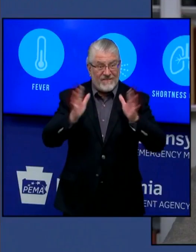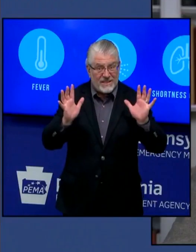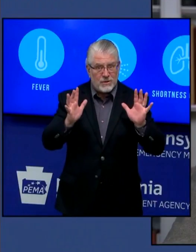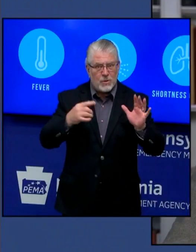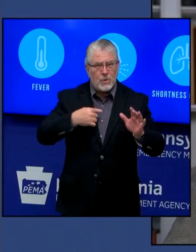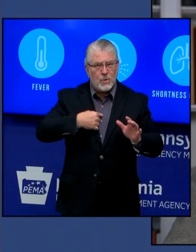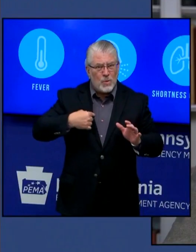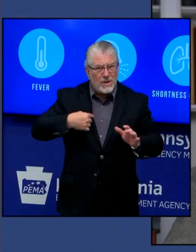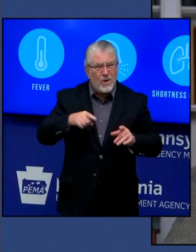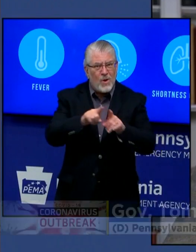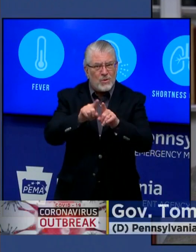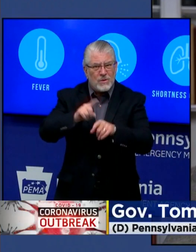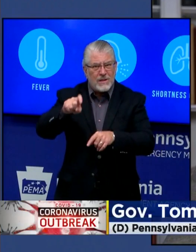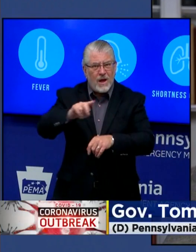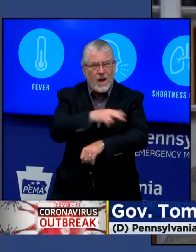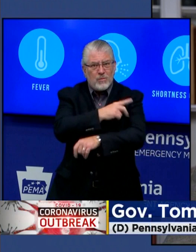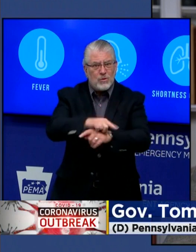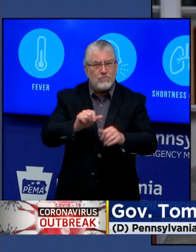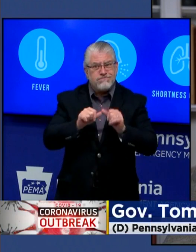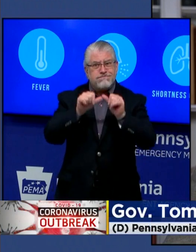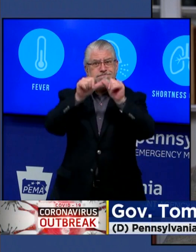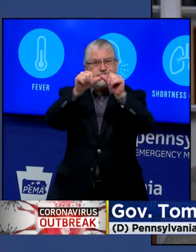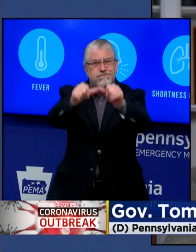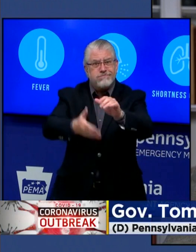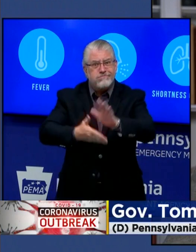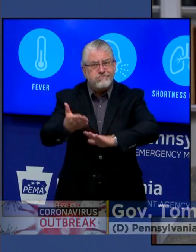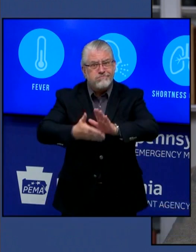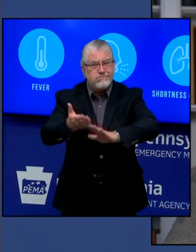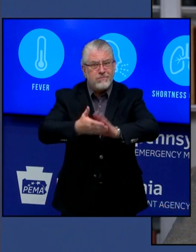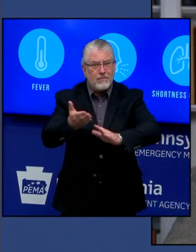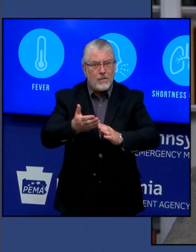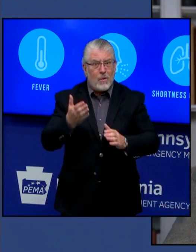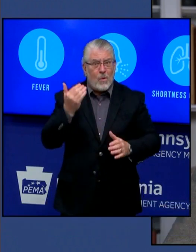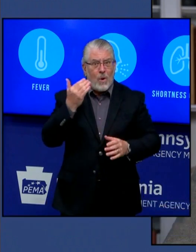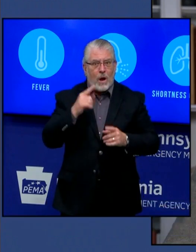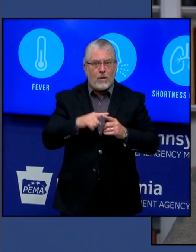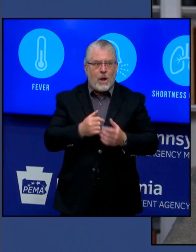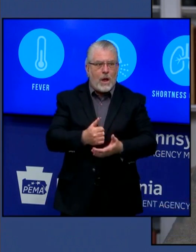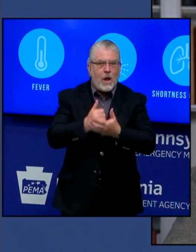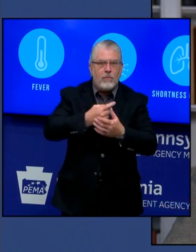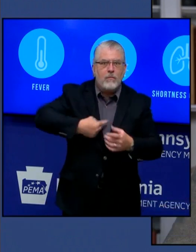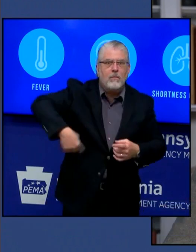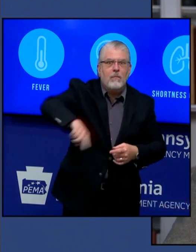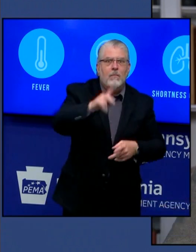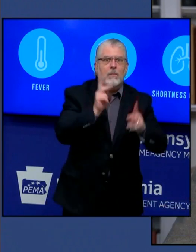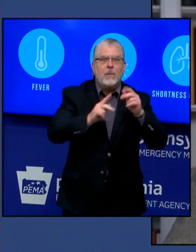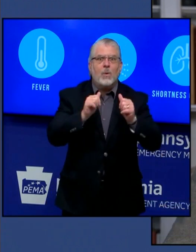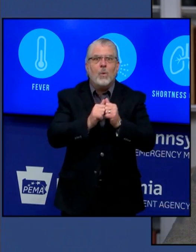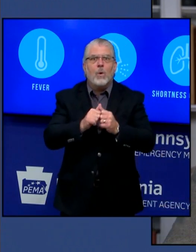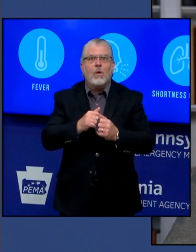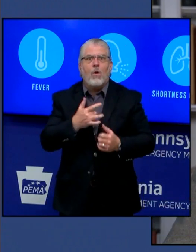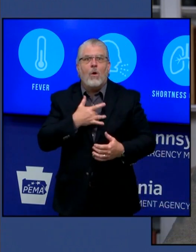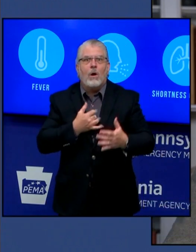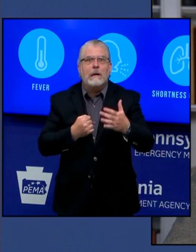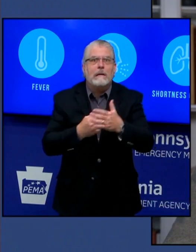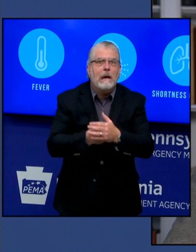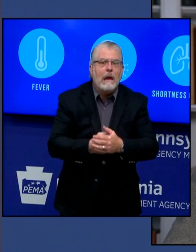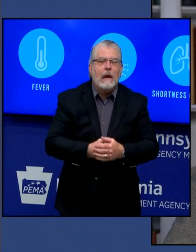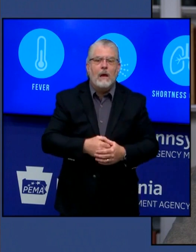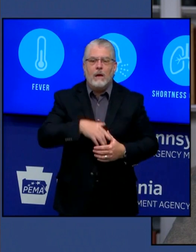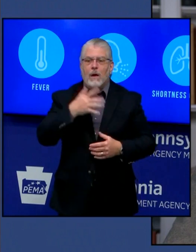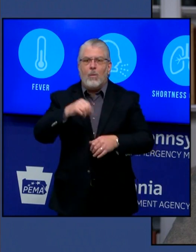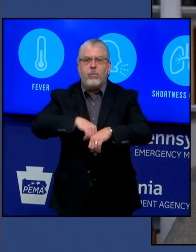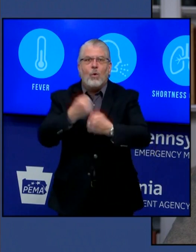Today, I'm announcing the Hospital Emergency Loan Program. This is a $450